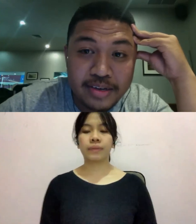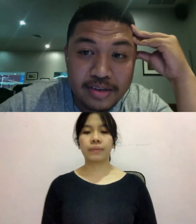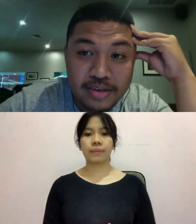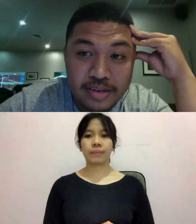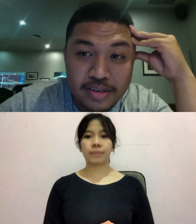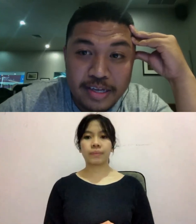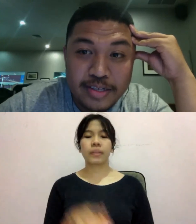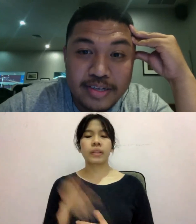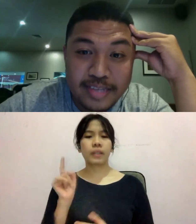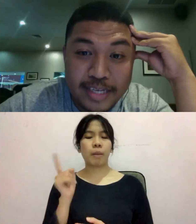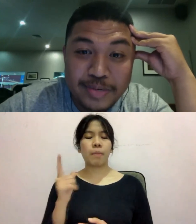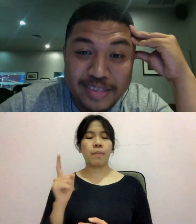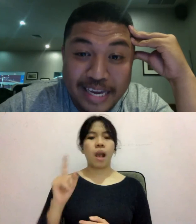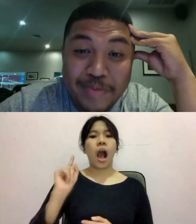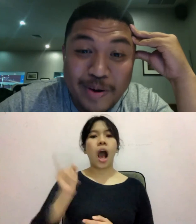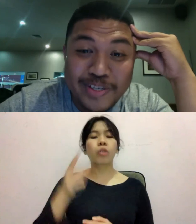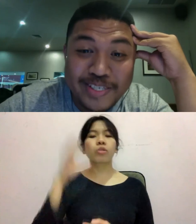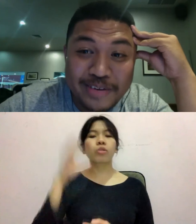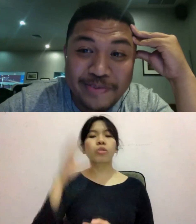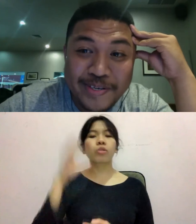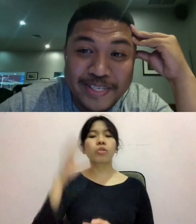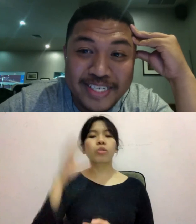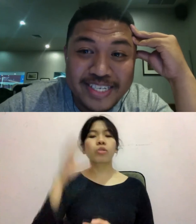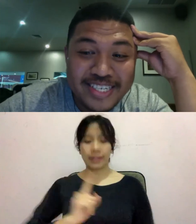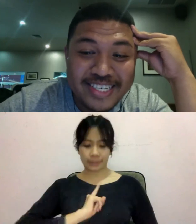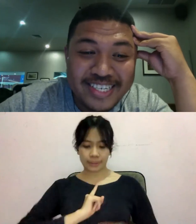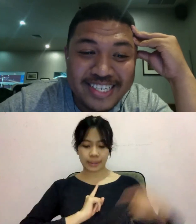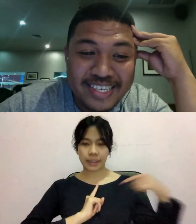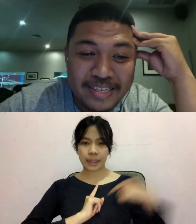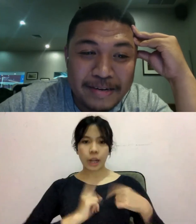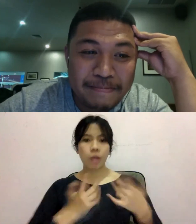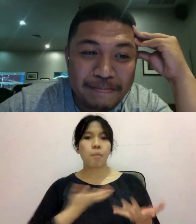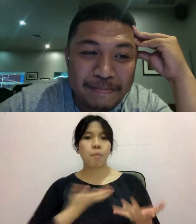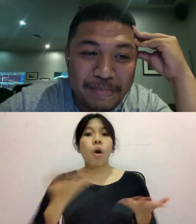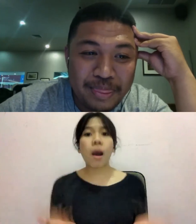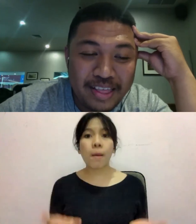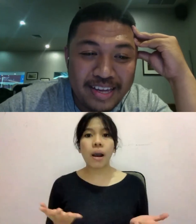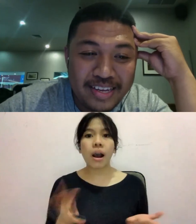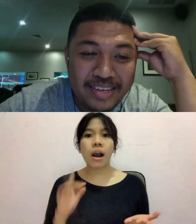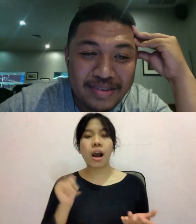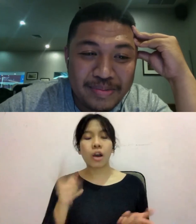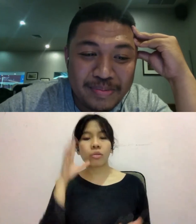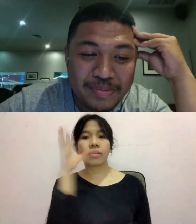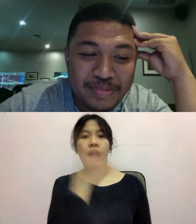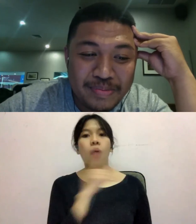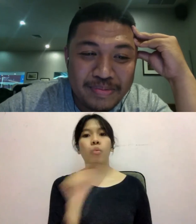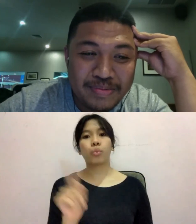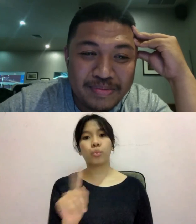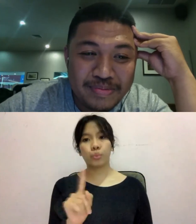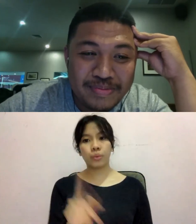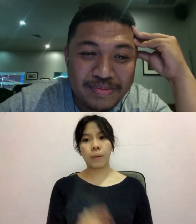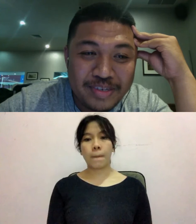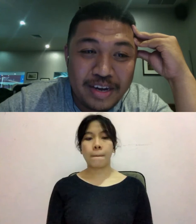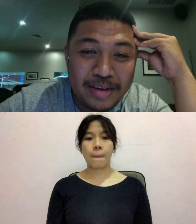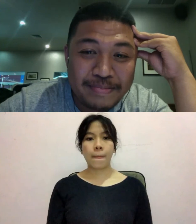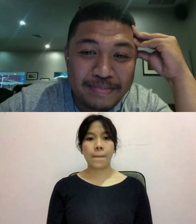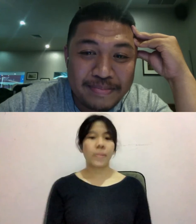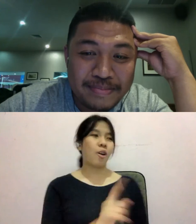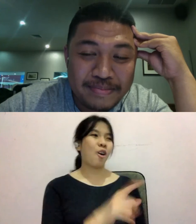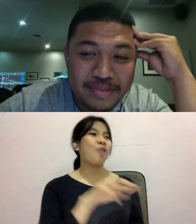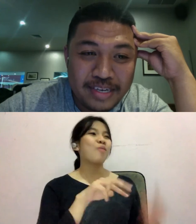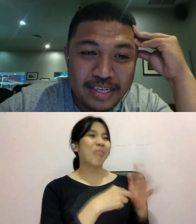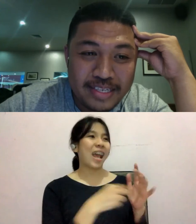thing. Think about yourself first. Yeah. Love yourself first. I